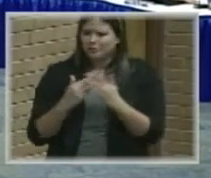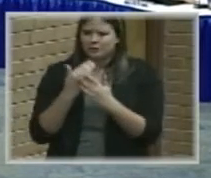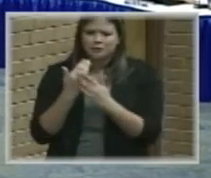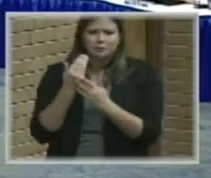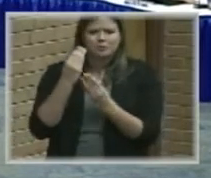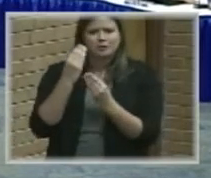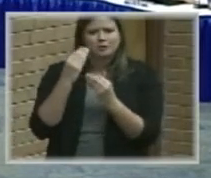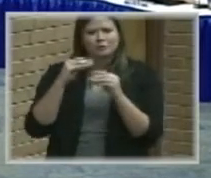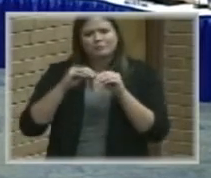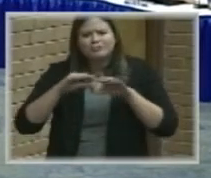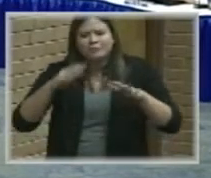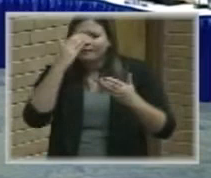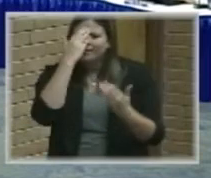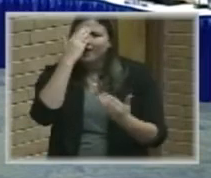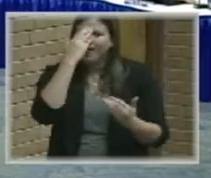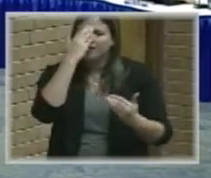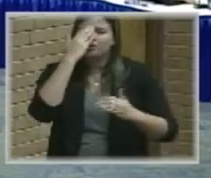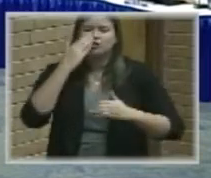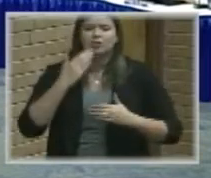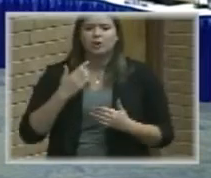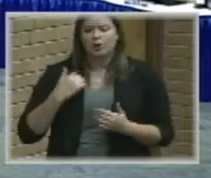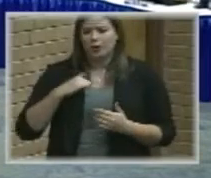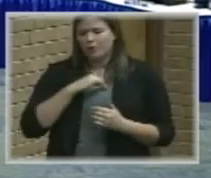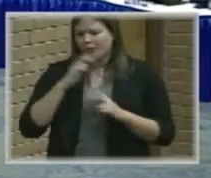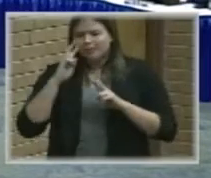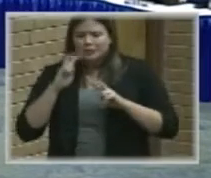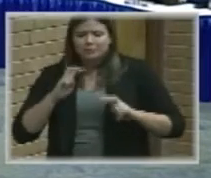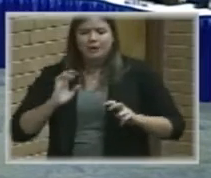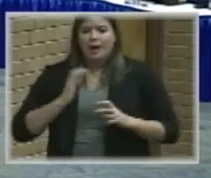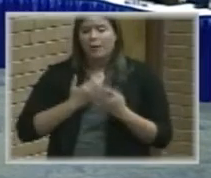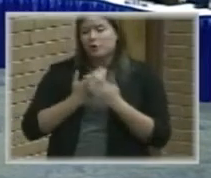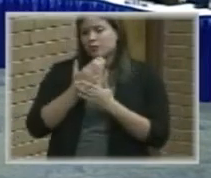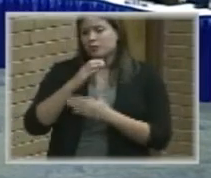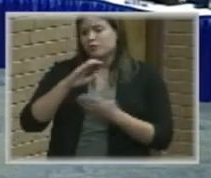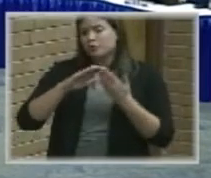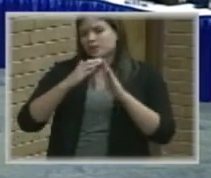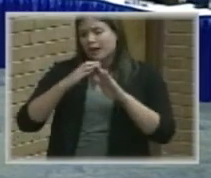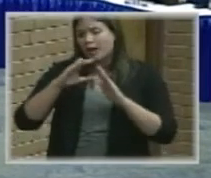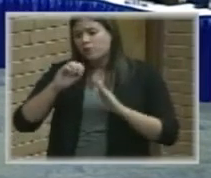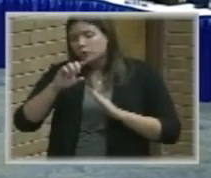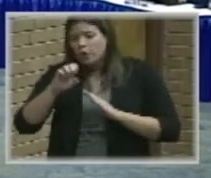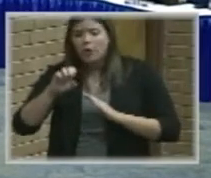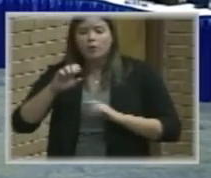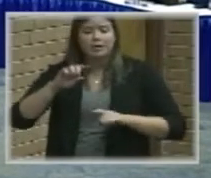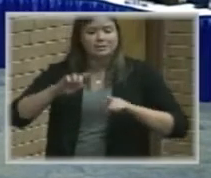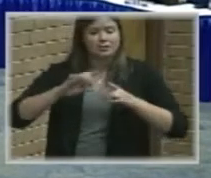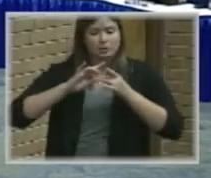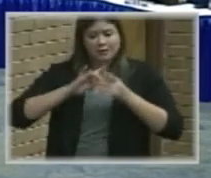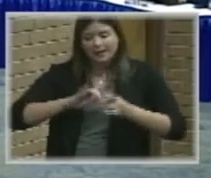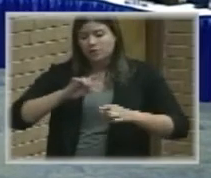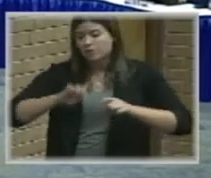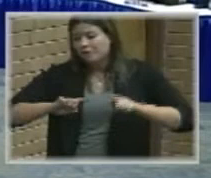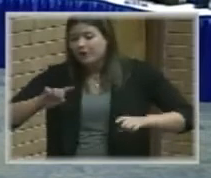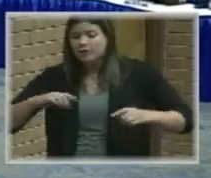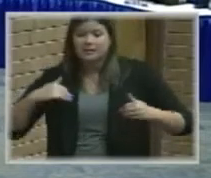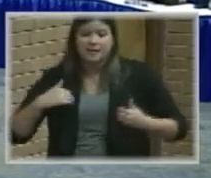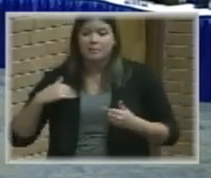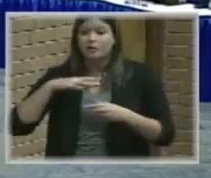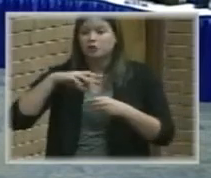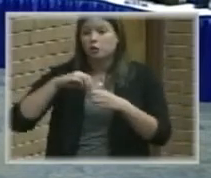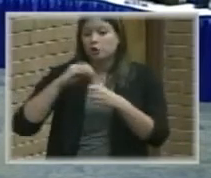at our town code as it related to various animals, including bees, Dave brought